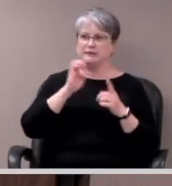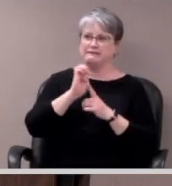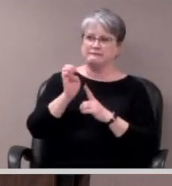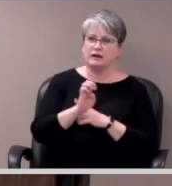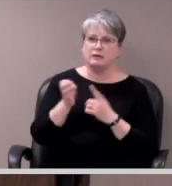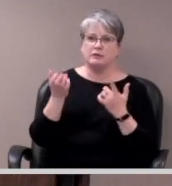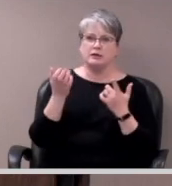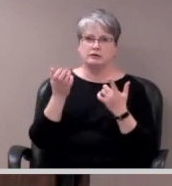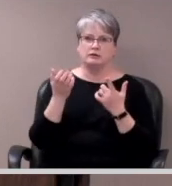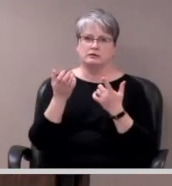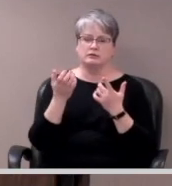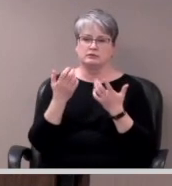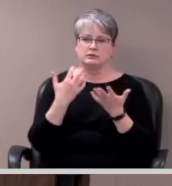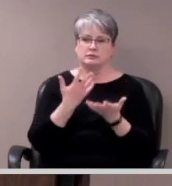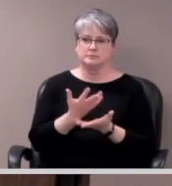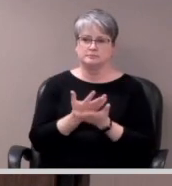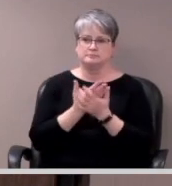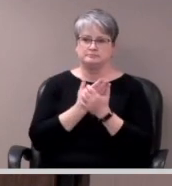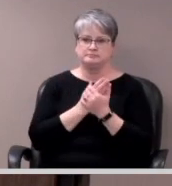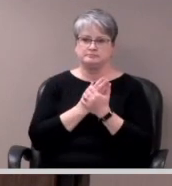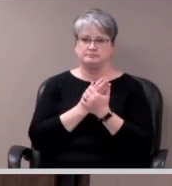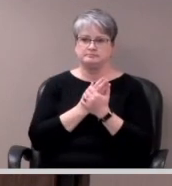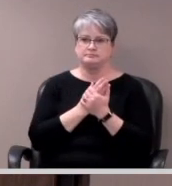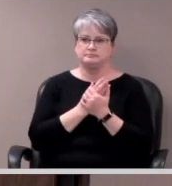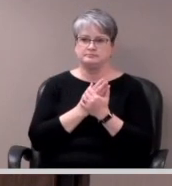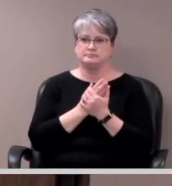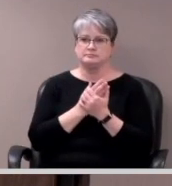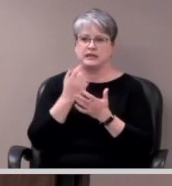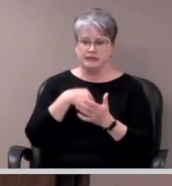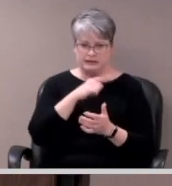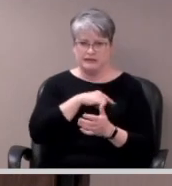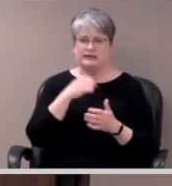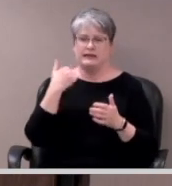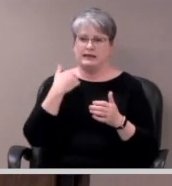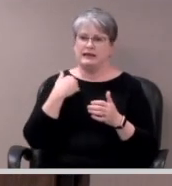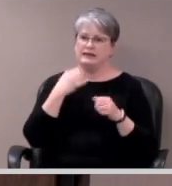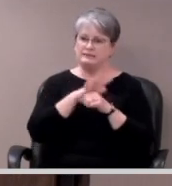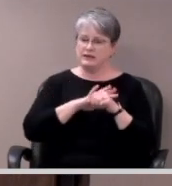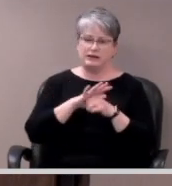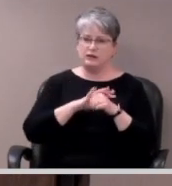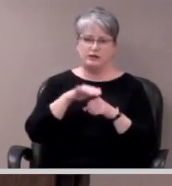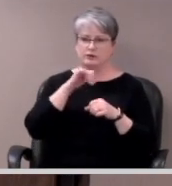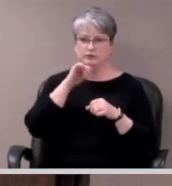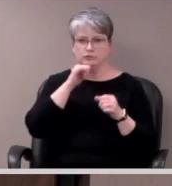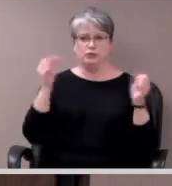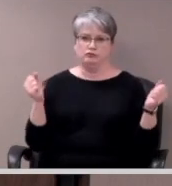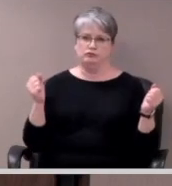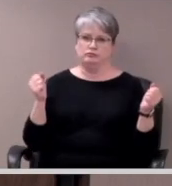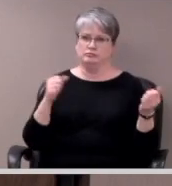where they have now areas of uncertainty and fear.